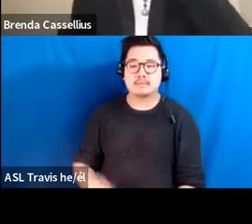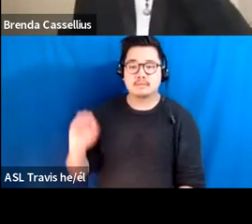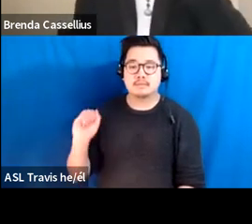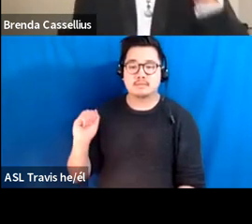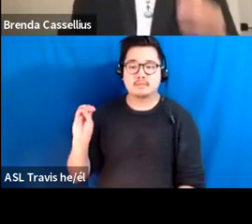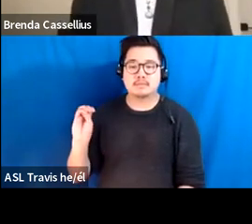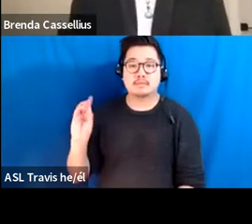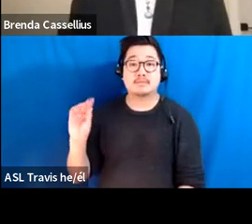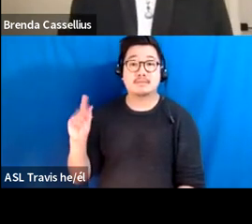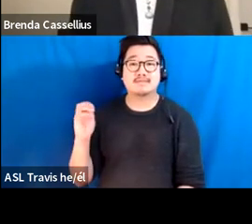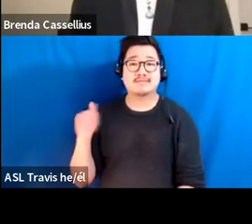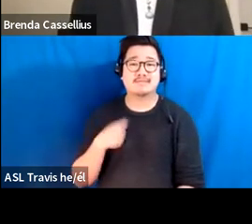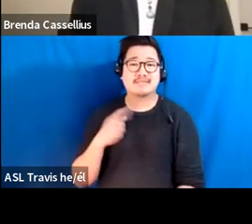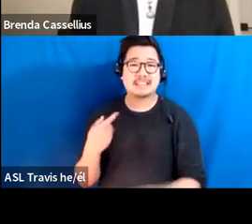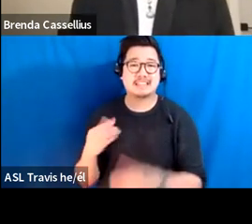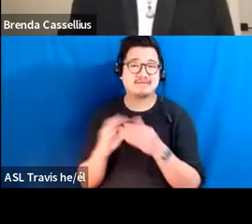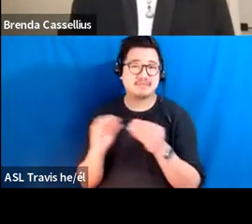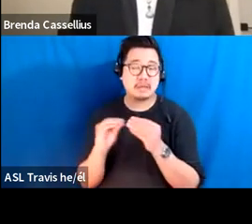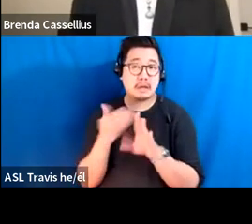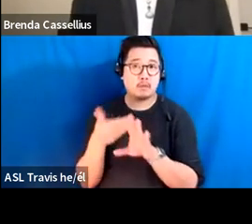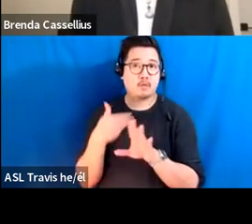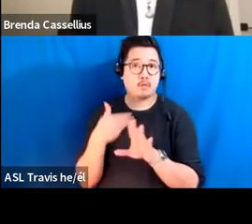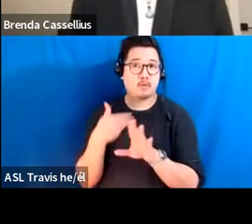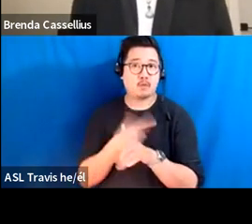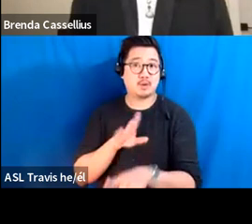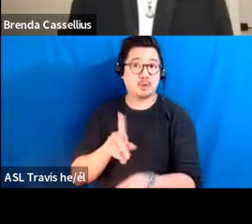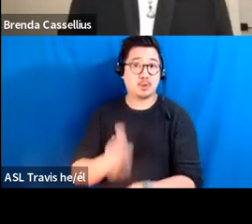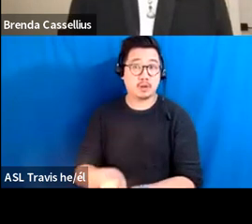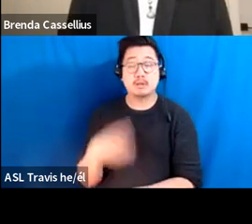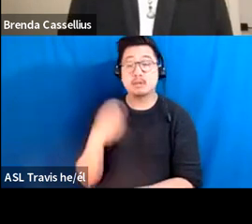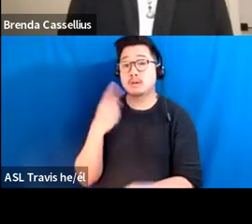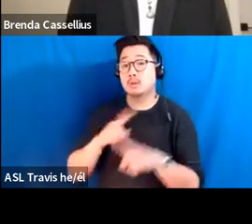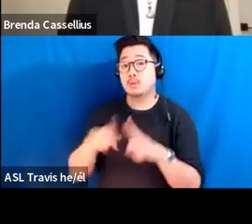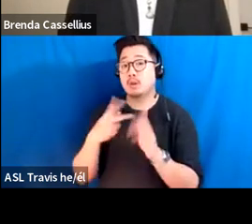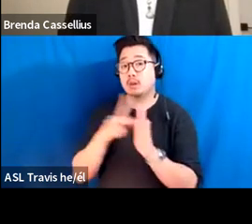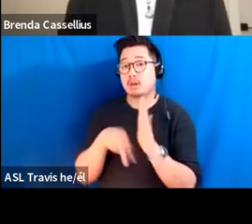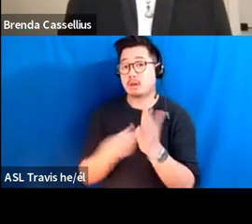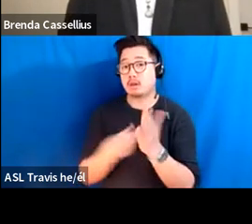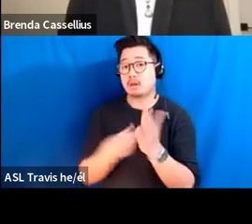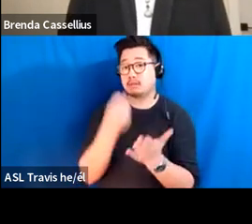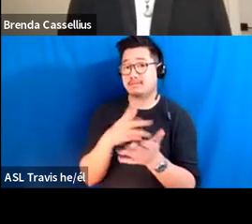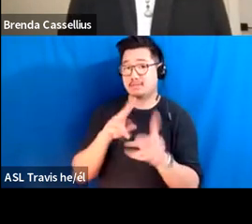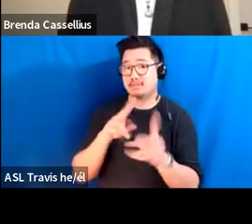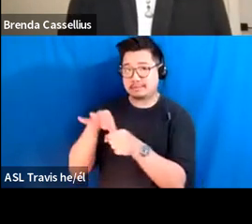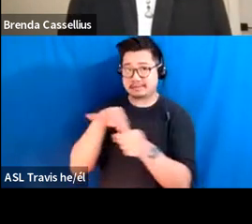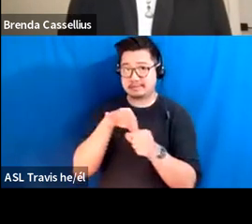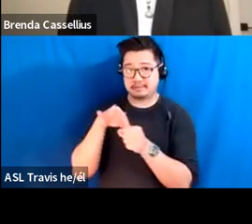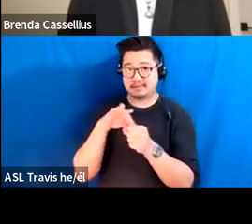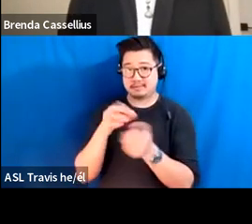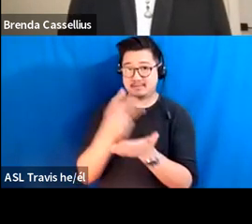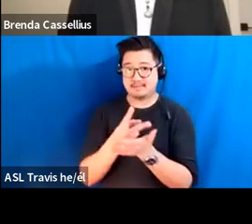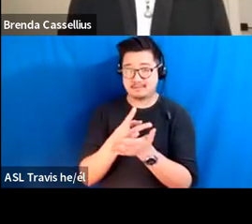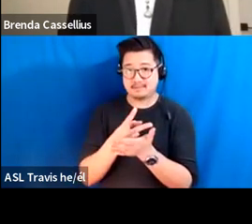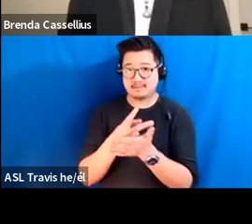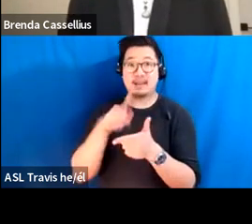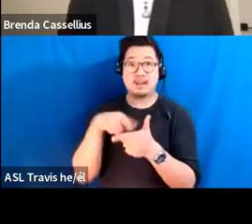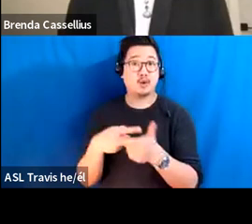let me i got to say this before i answer your question once the policy is approved and voted on the uh immediate steps that we